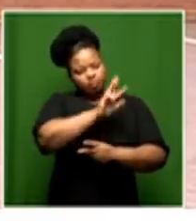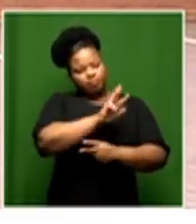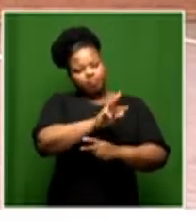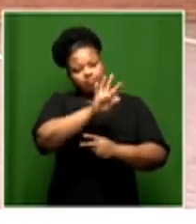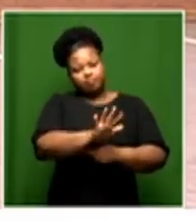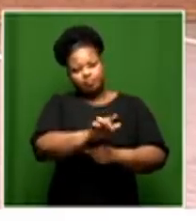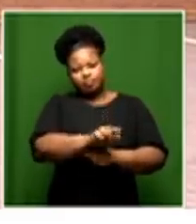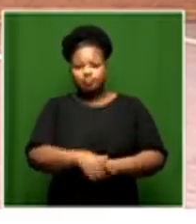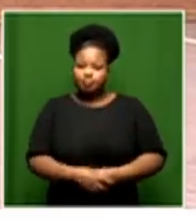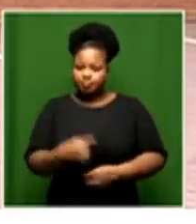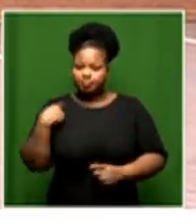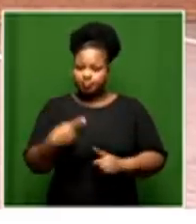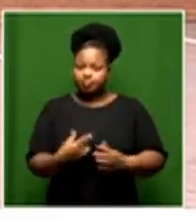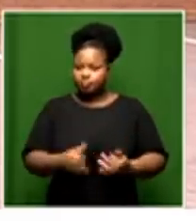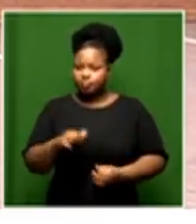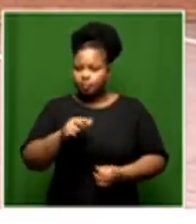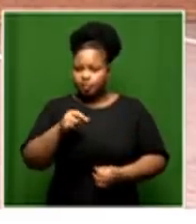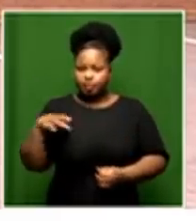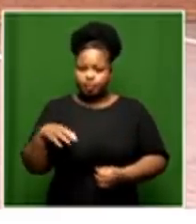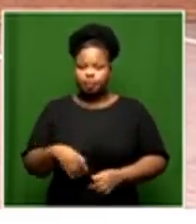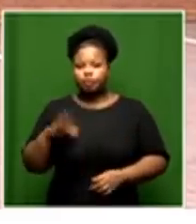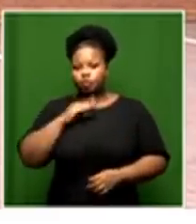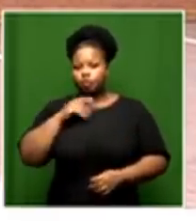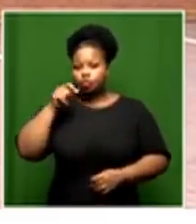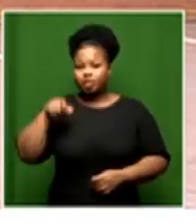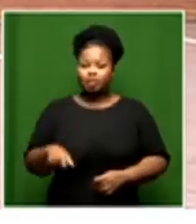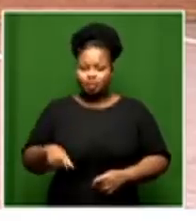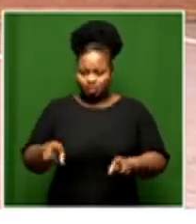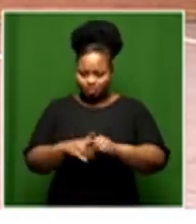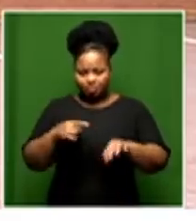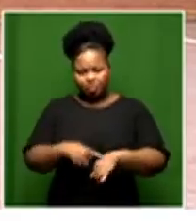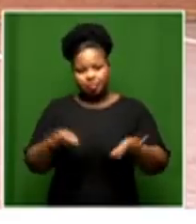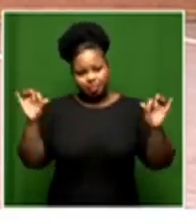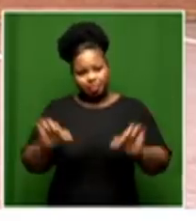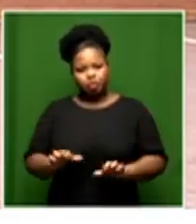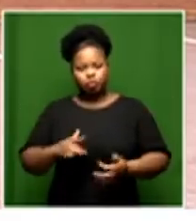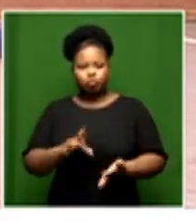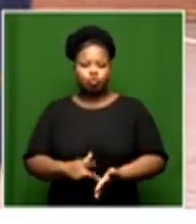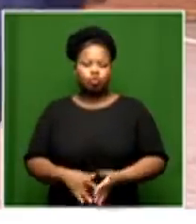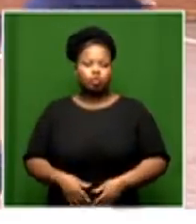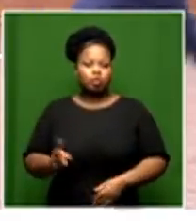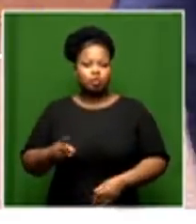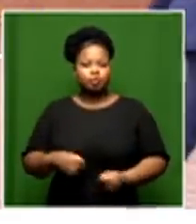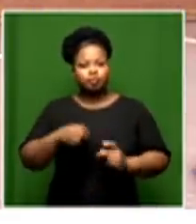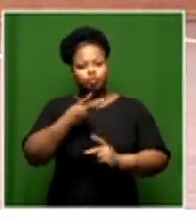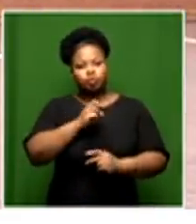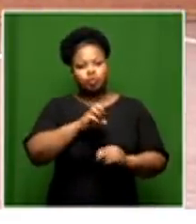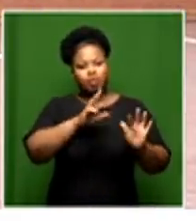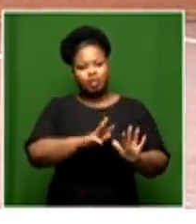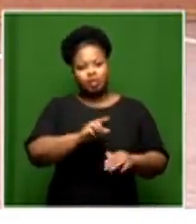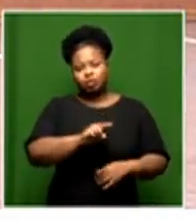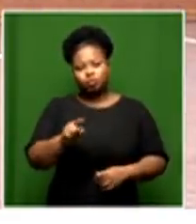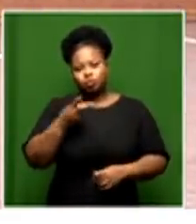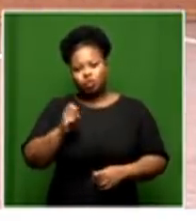1995 as, the ANC's national spokesperson. He also came back to that position once again between 2009 and